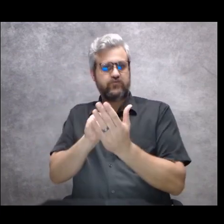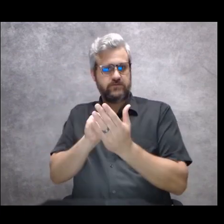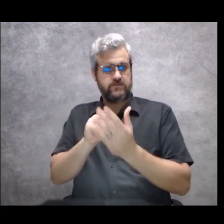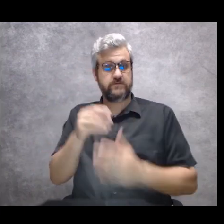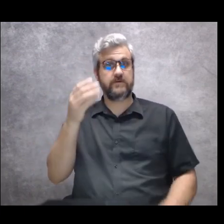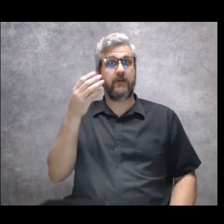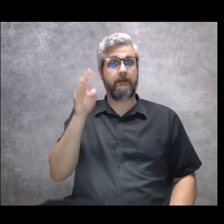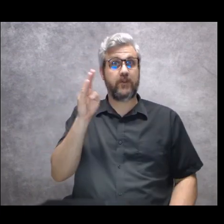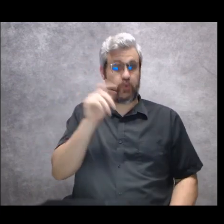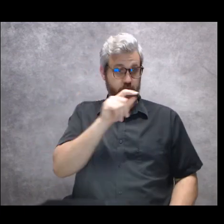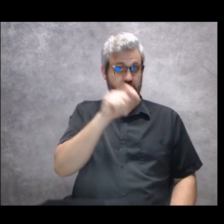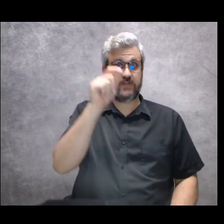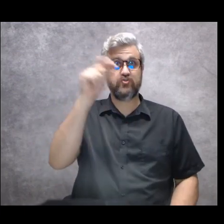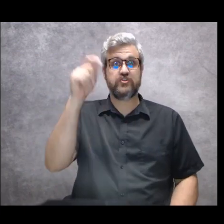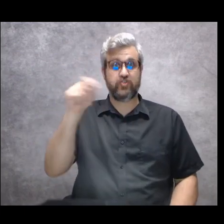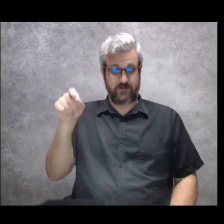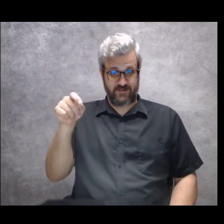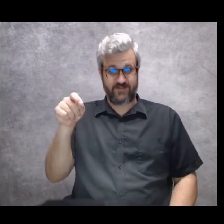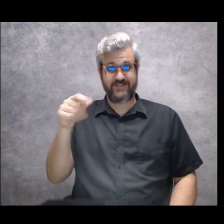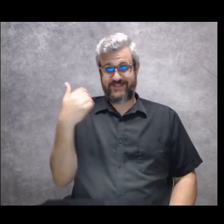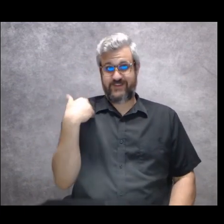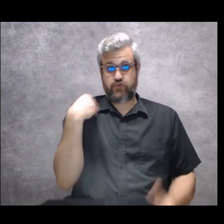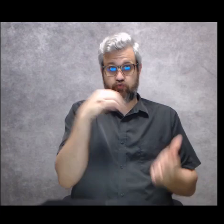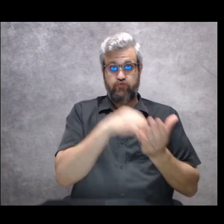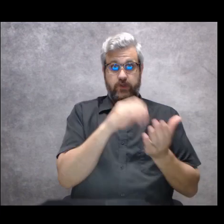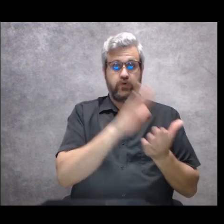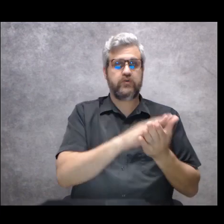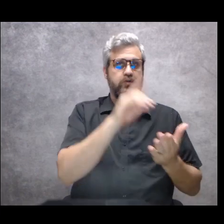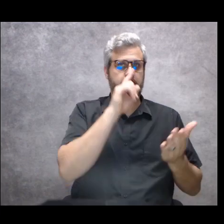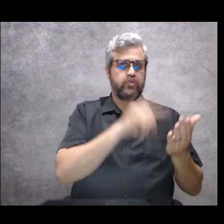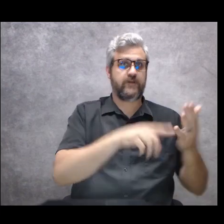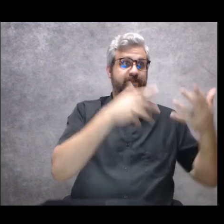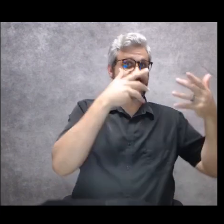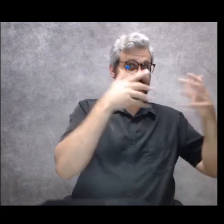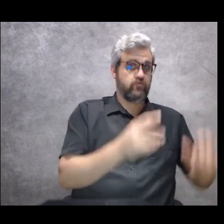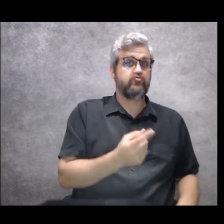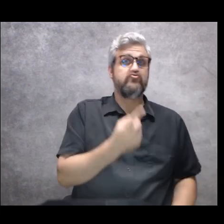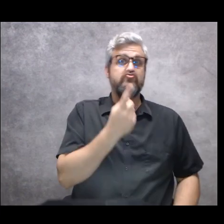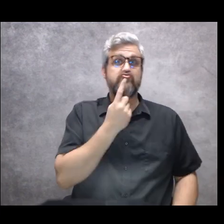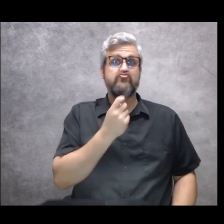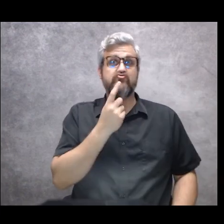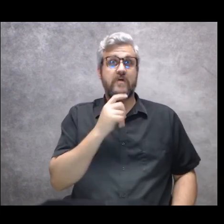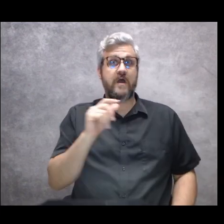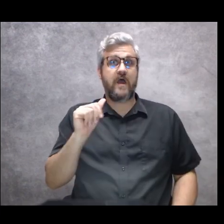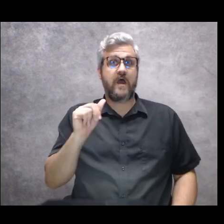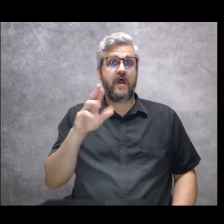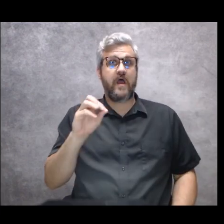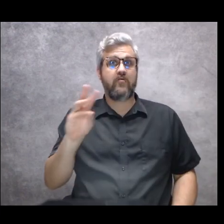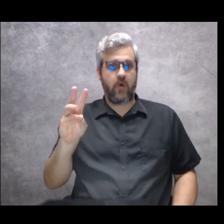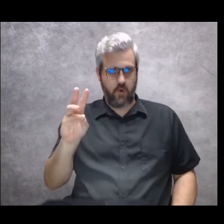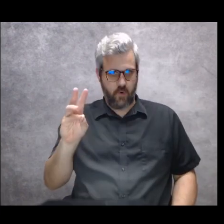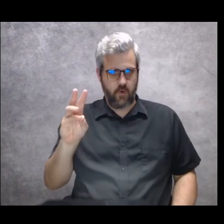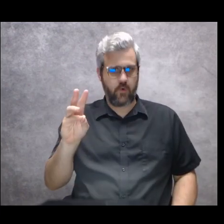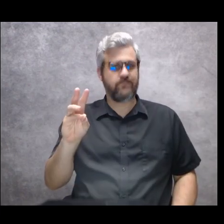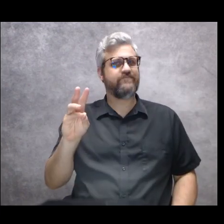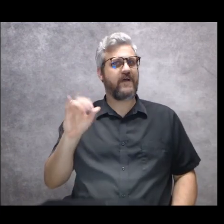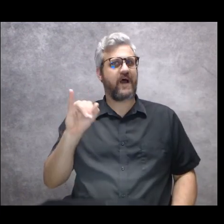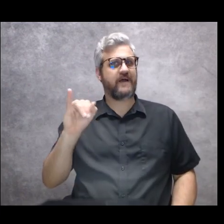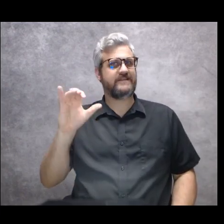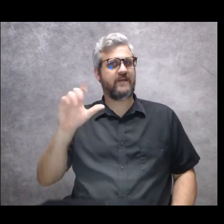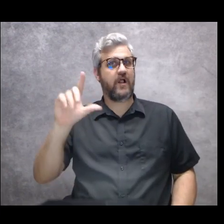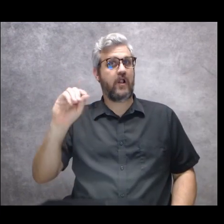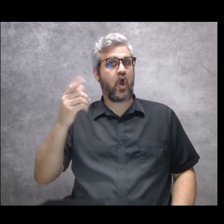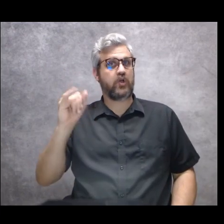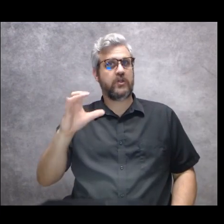in blue are what have been checked on the record, but the red arrows indicate what the IC logic is